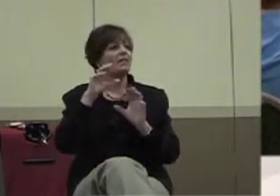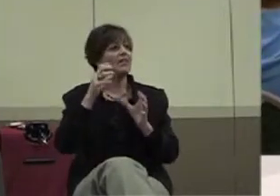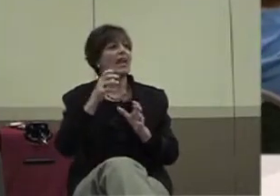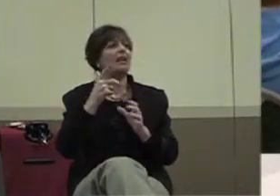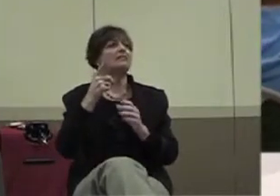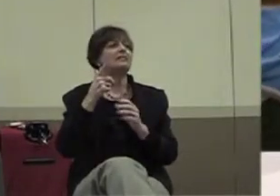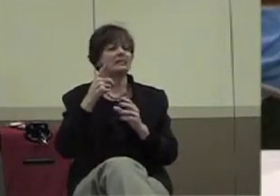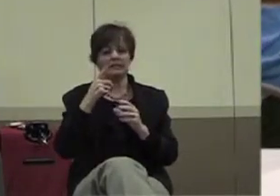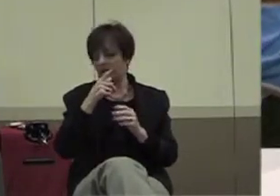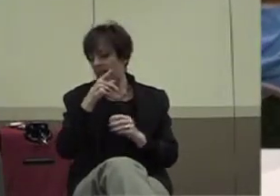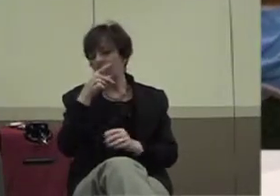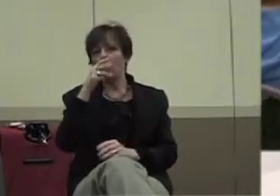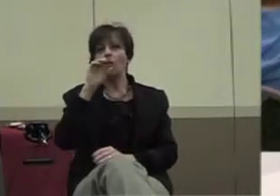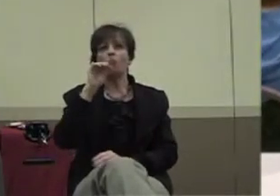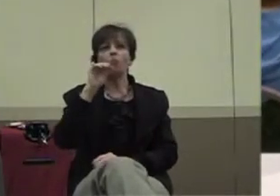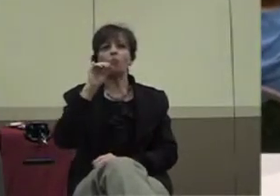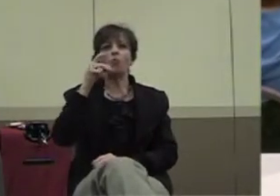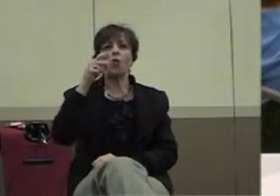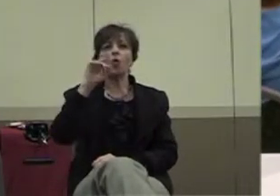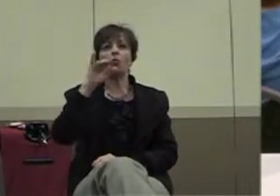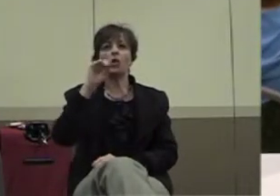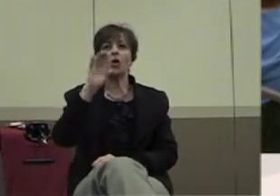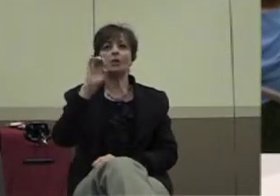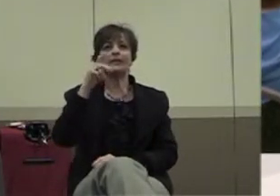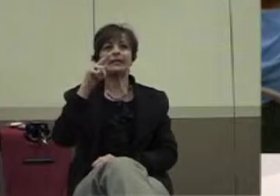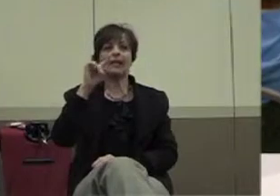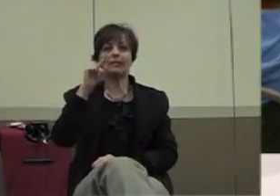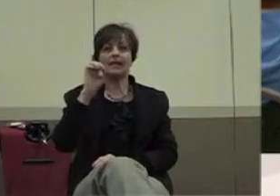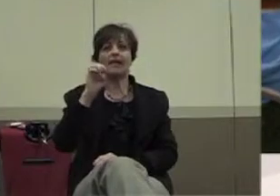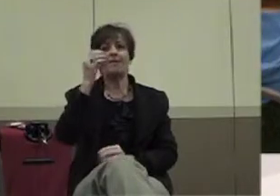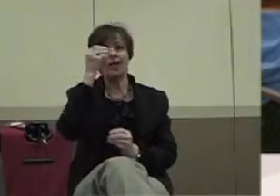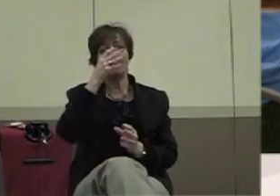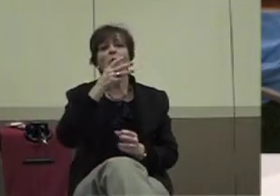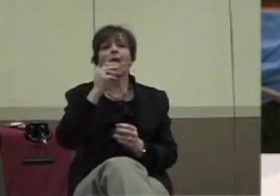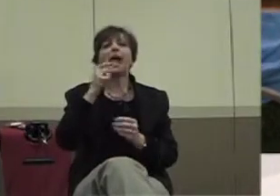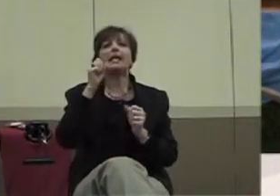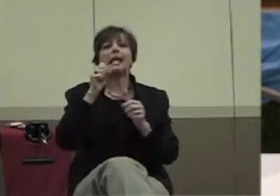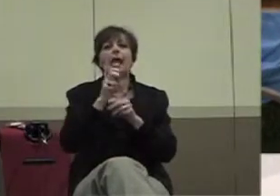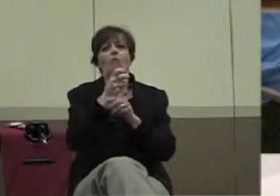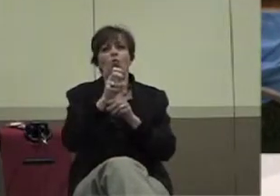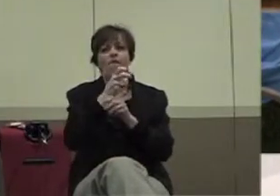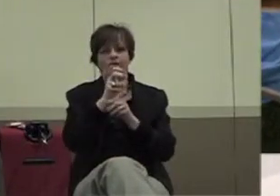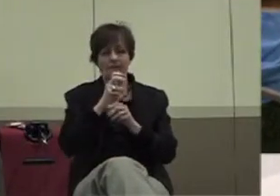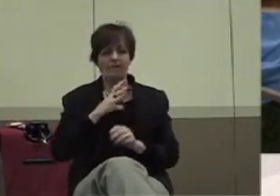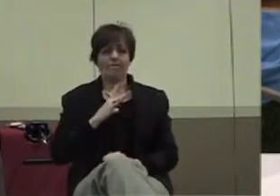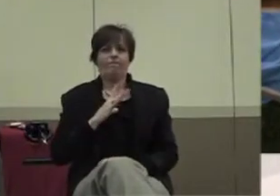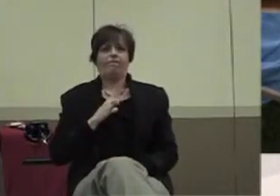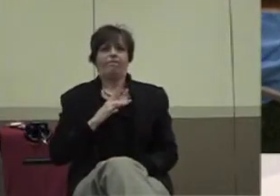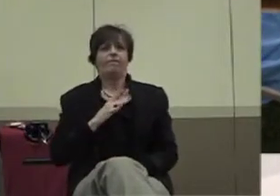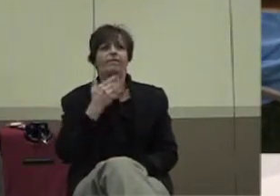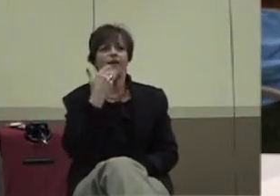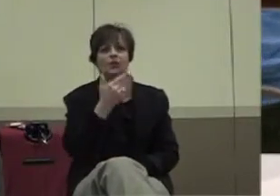input, side-to-side movement in their tushy, which is good. Any other ideas?